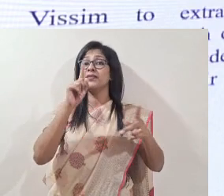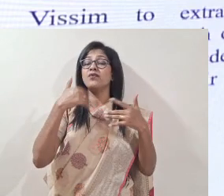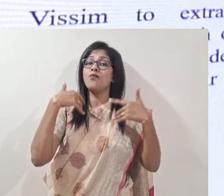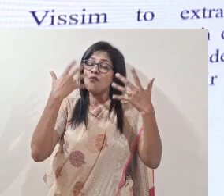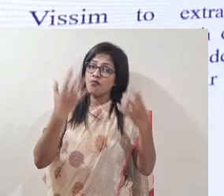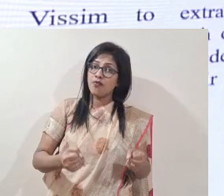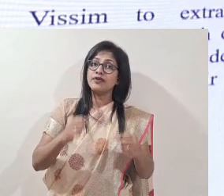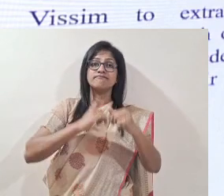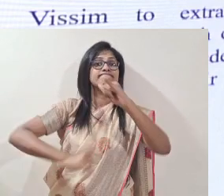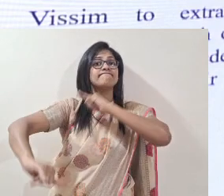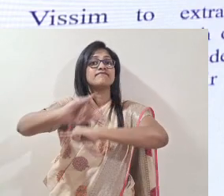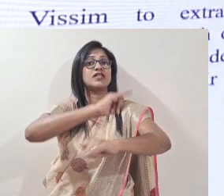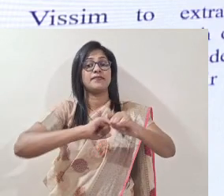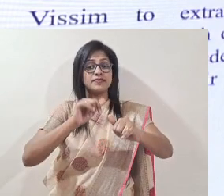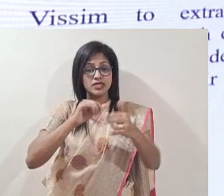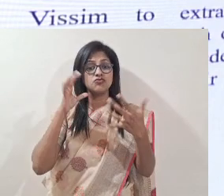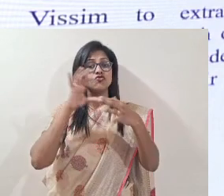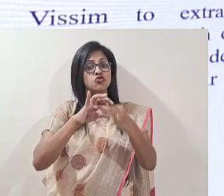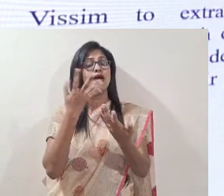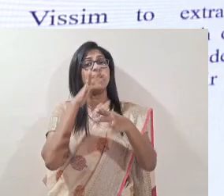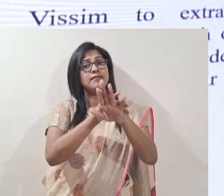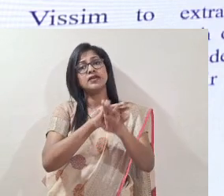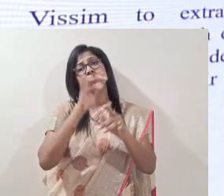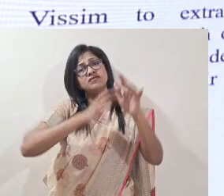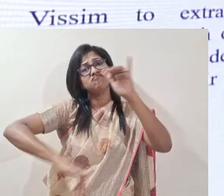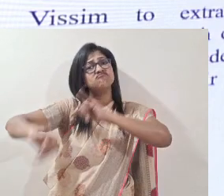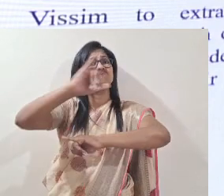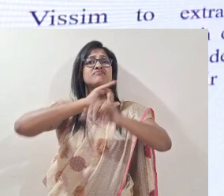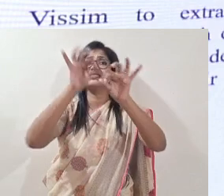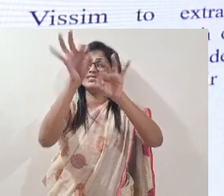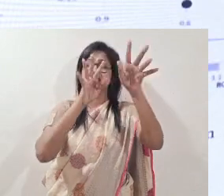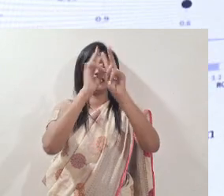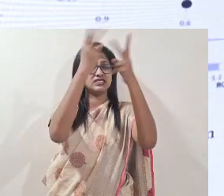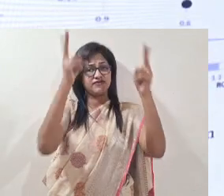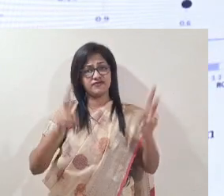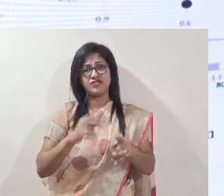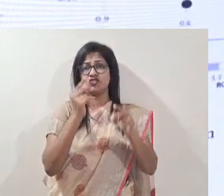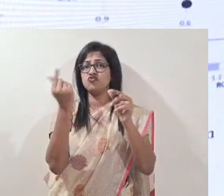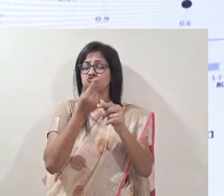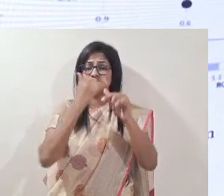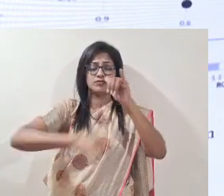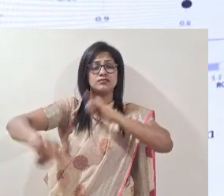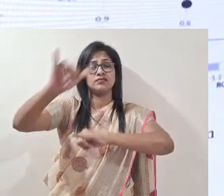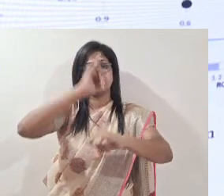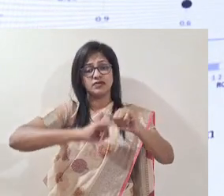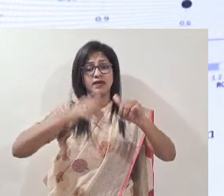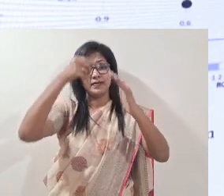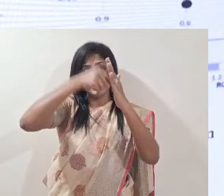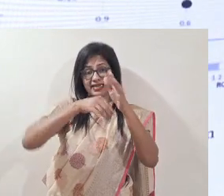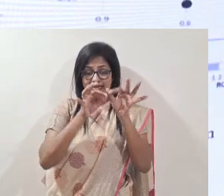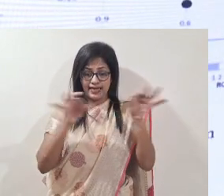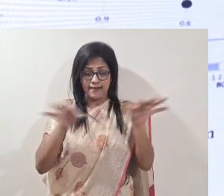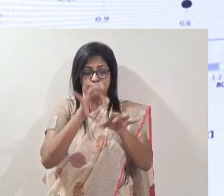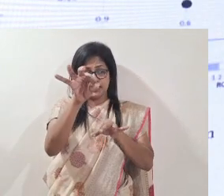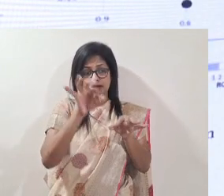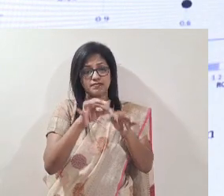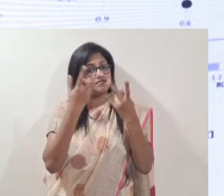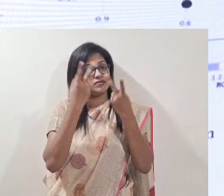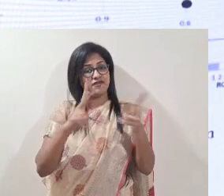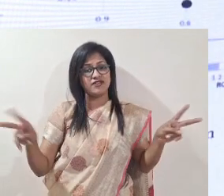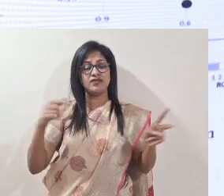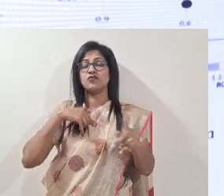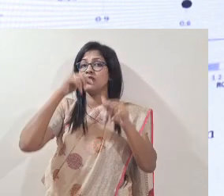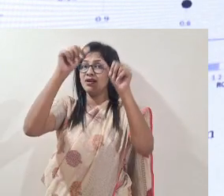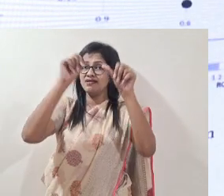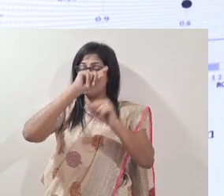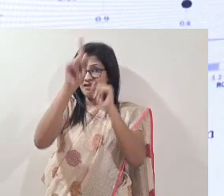can be applicable across different cities where the width of the footpaths will vary. So ultimately, we came